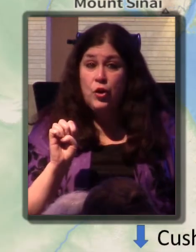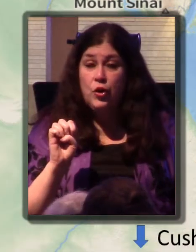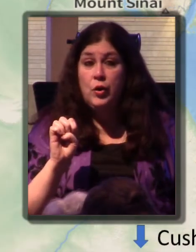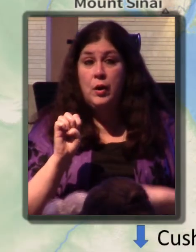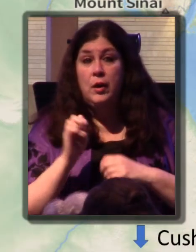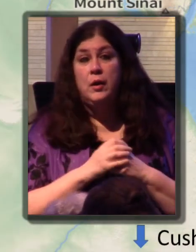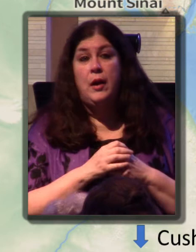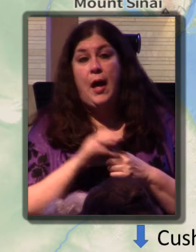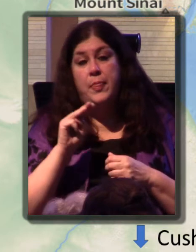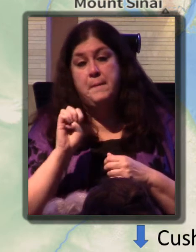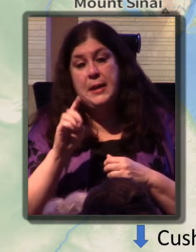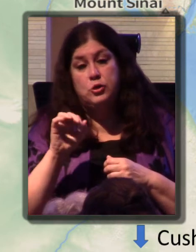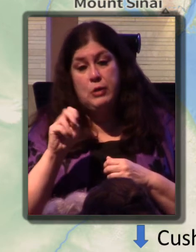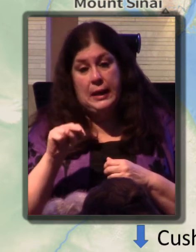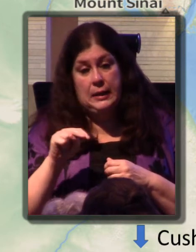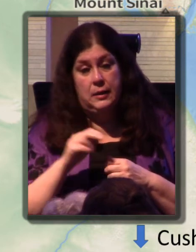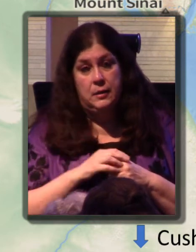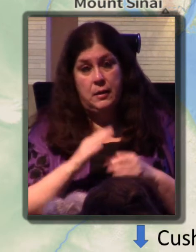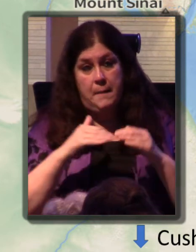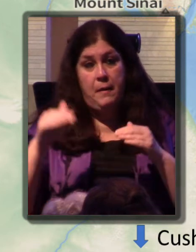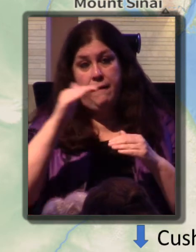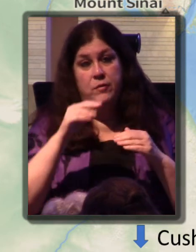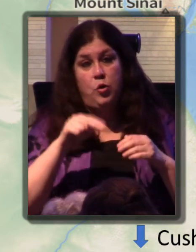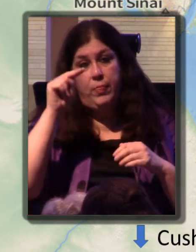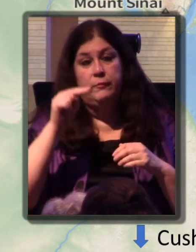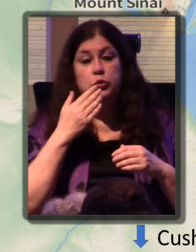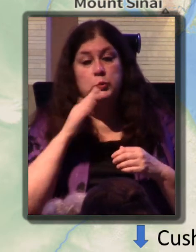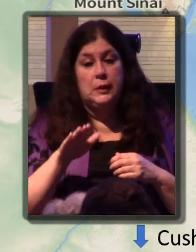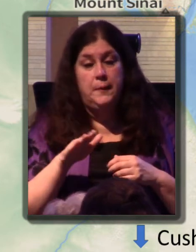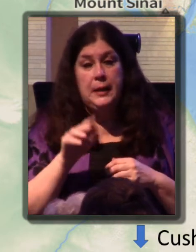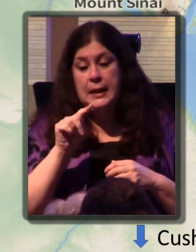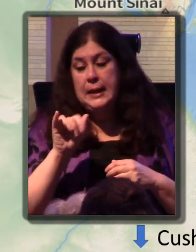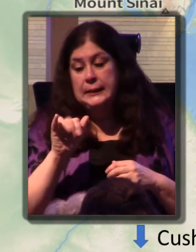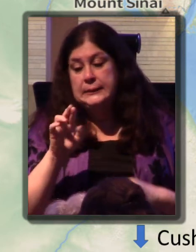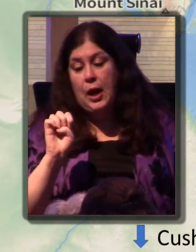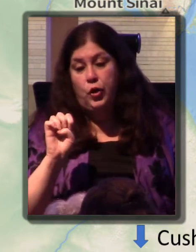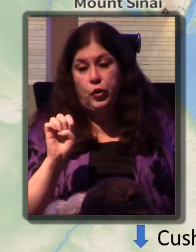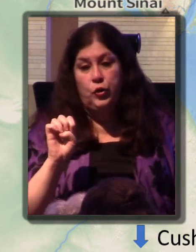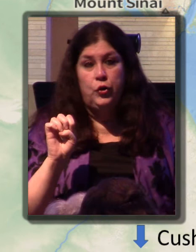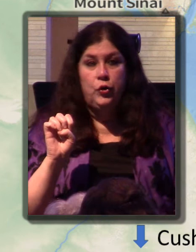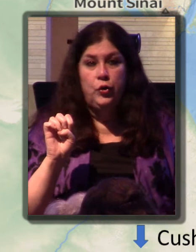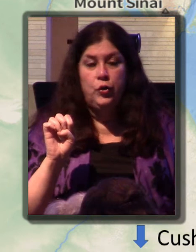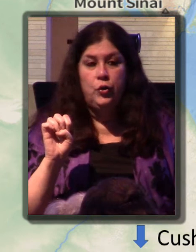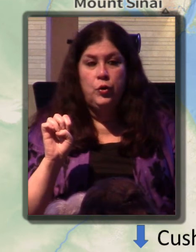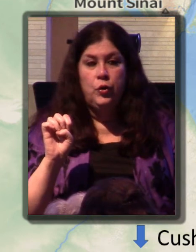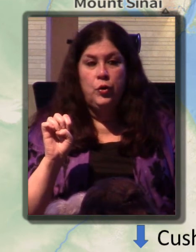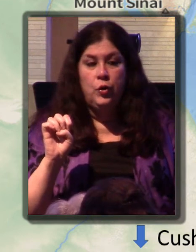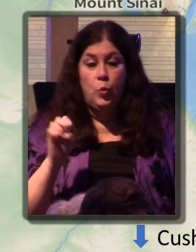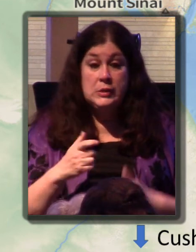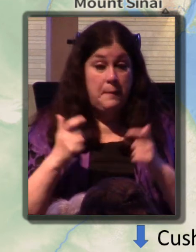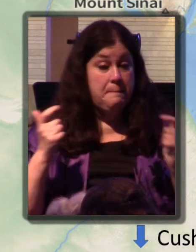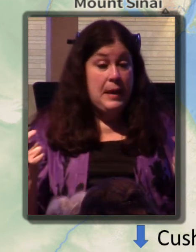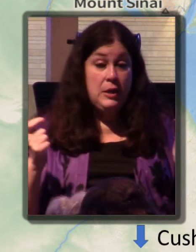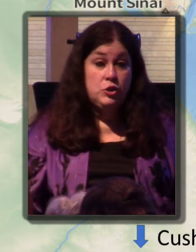Tyre up on the seacoast of the Mediterranean, above north of Jerusalem. And Tyre was